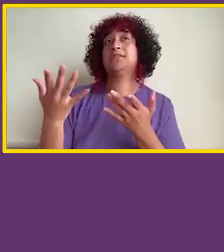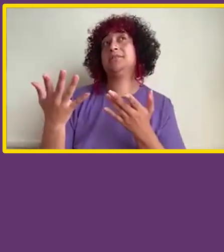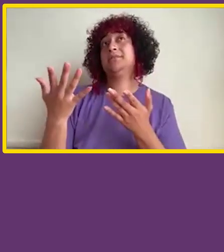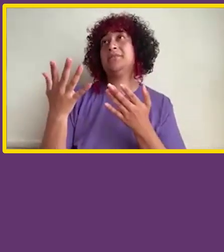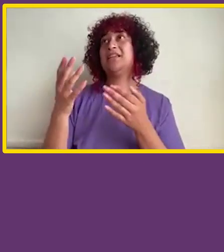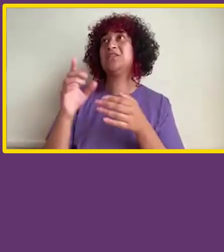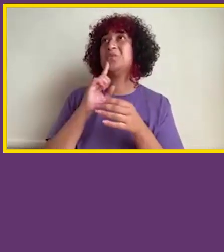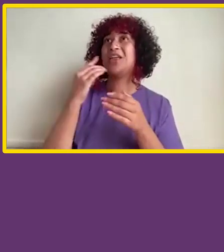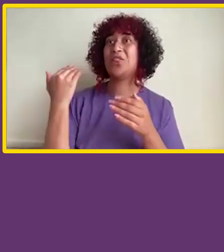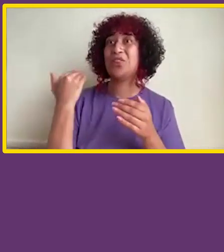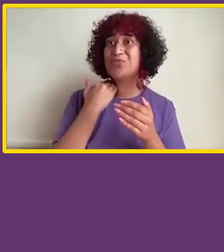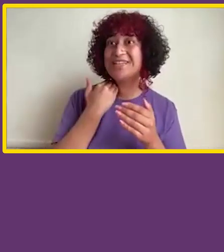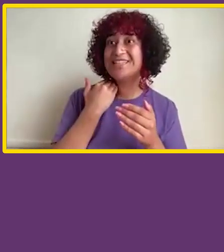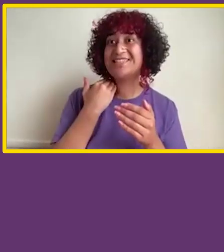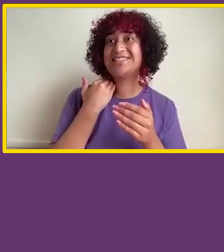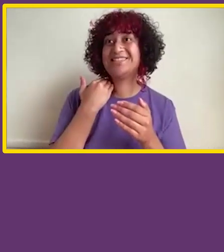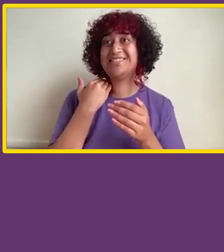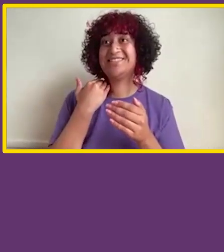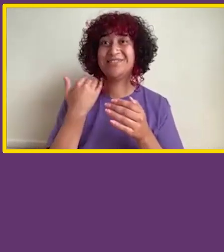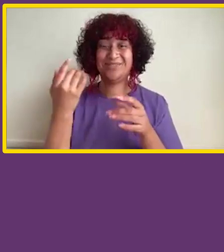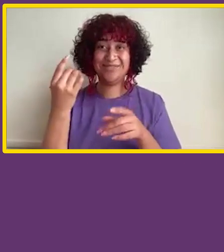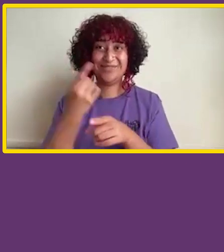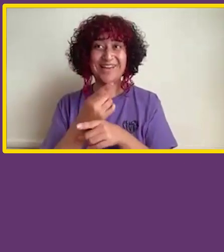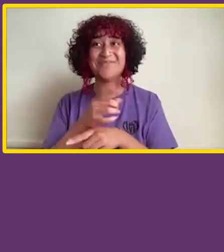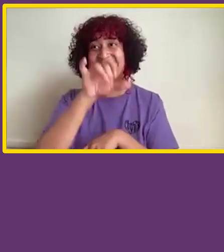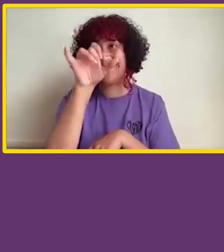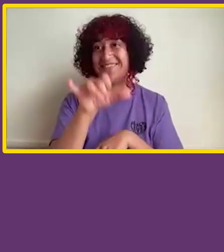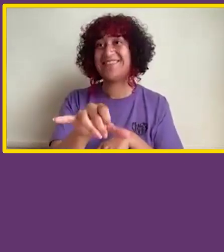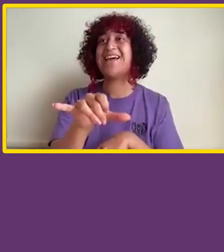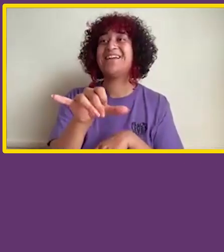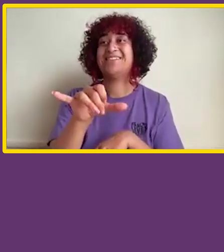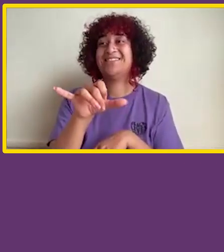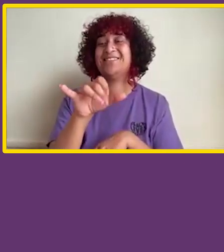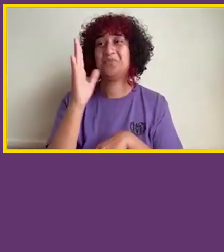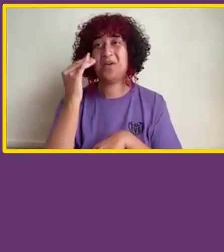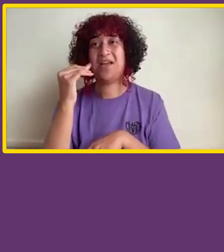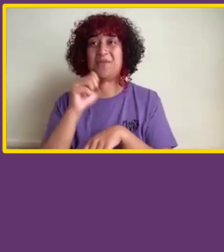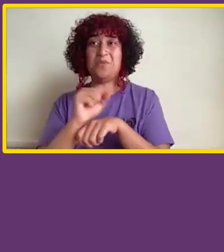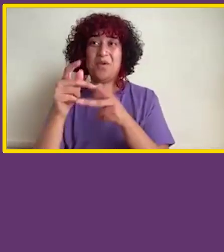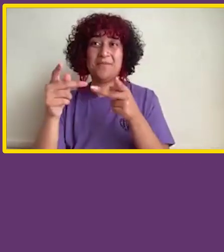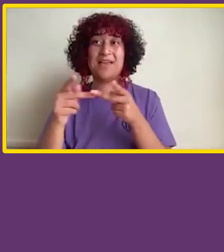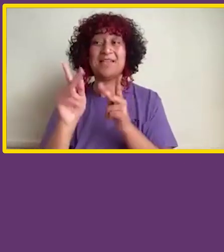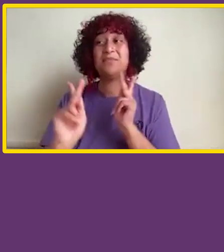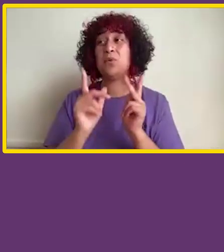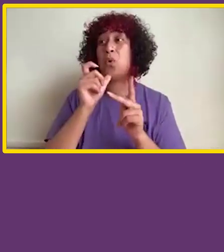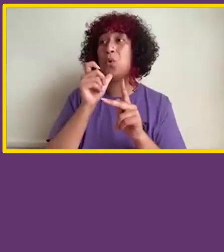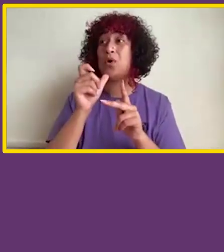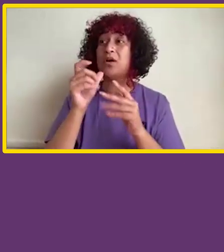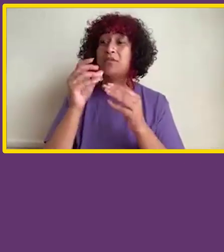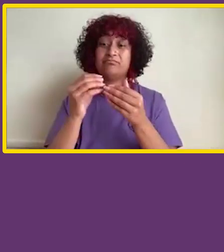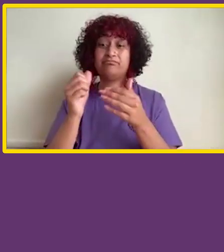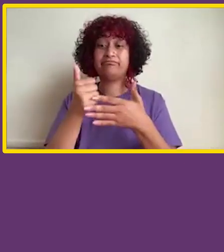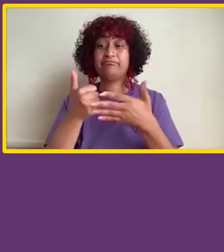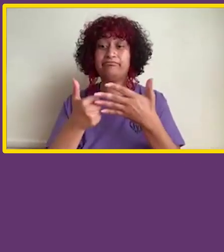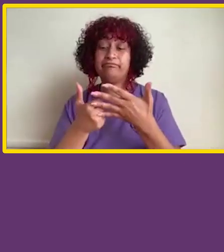threatening to imposter leaders. I think that's what we see in the workplace, is that people who have been promoted up without the